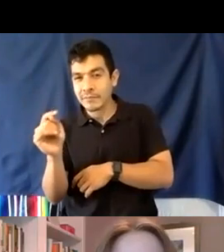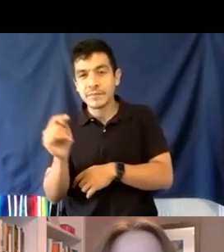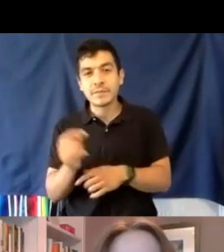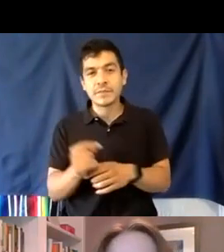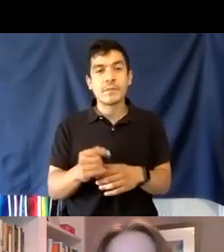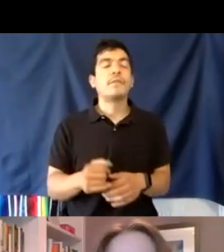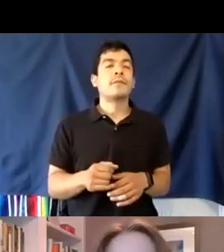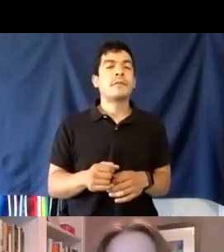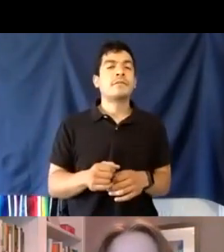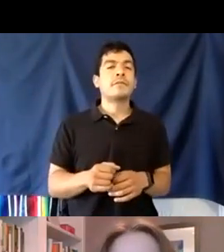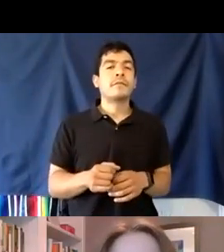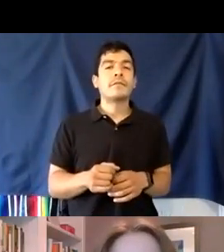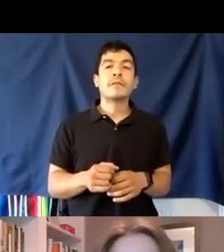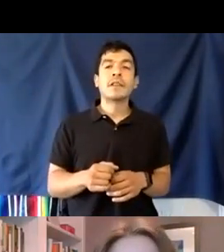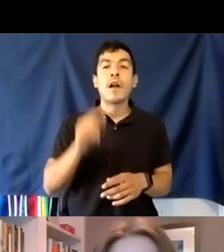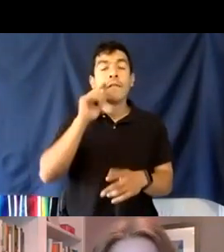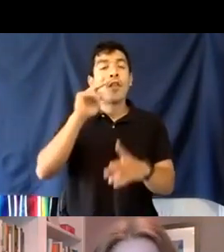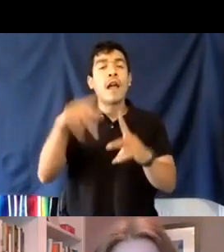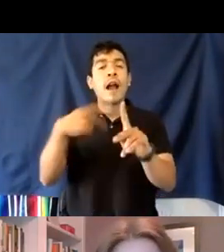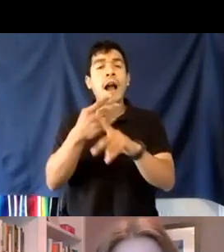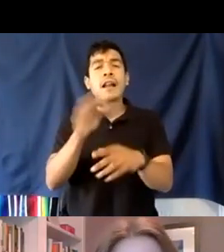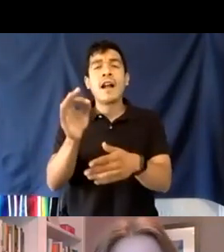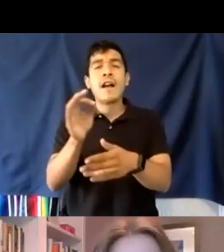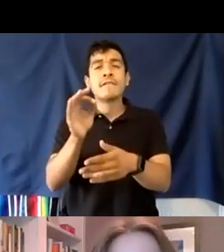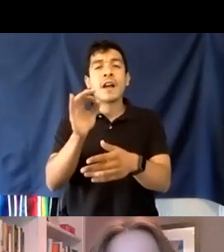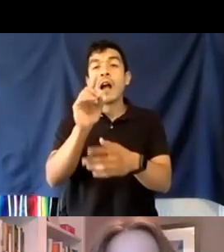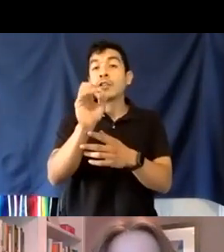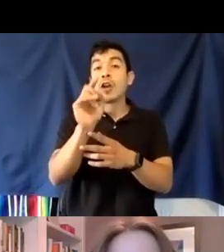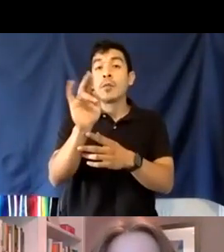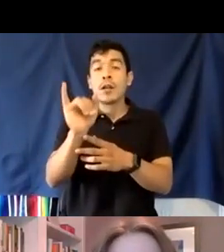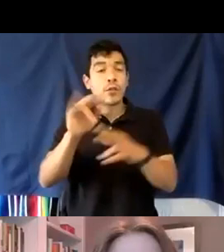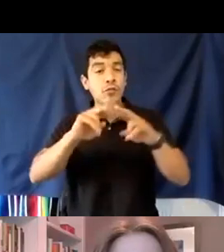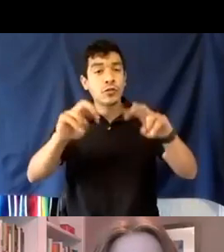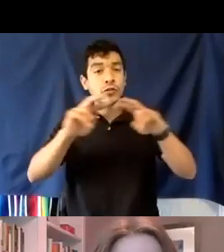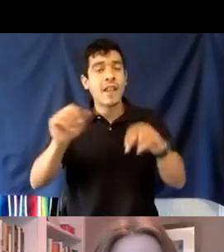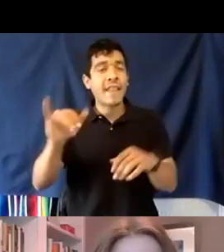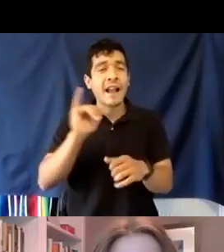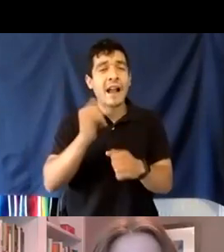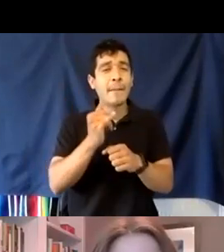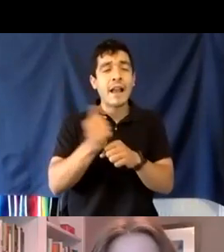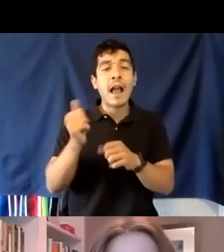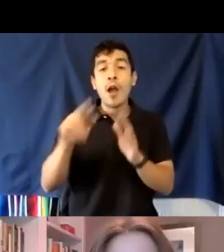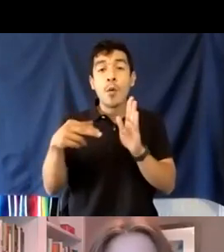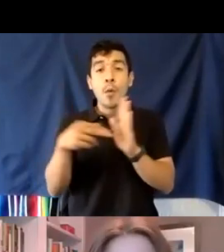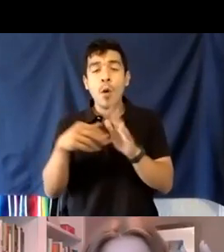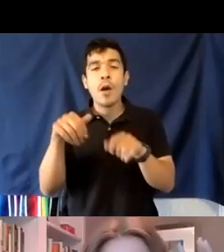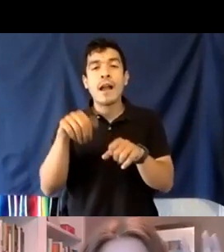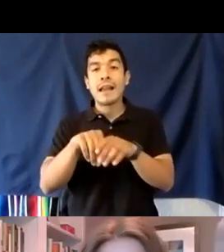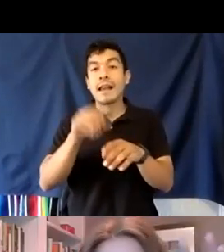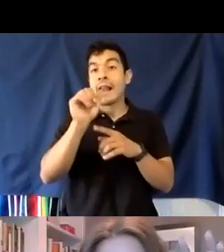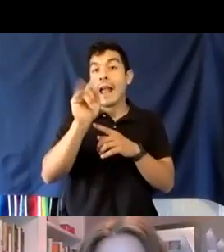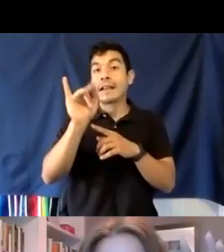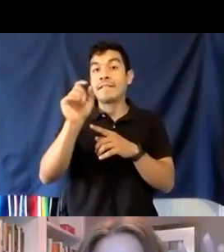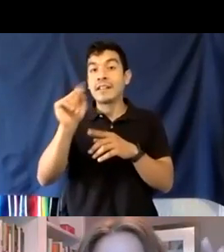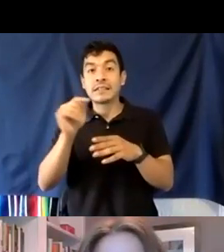In terms of the kinds of documentary research that can play a role in strategy and activist intervention. So really like not